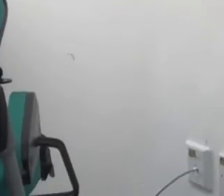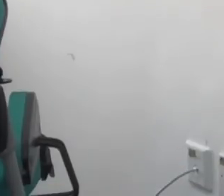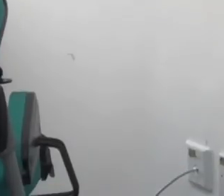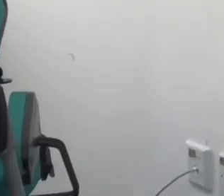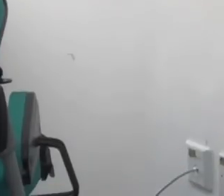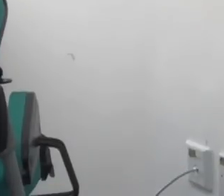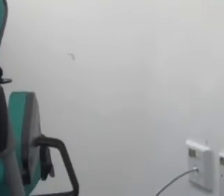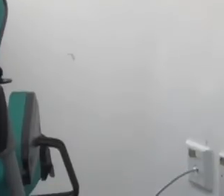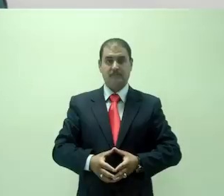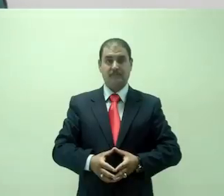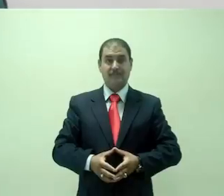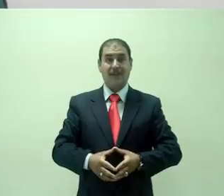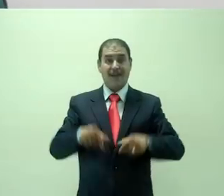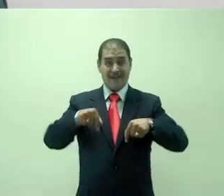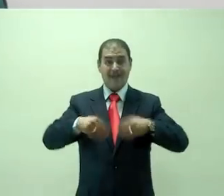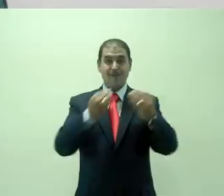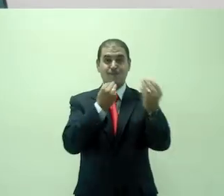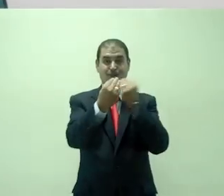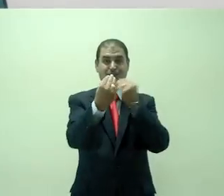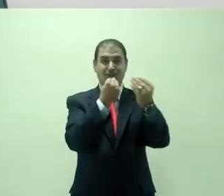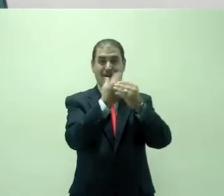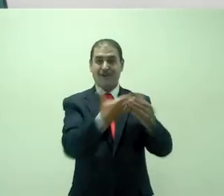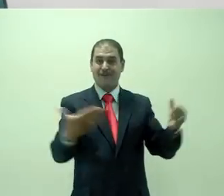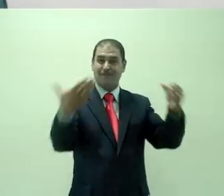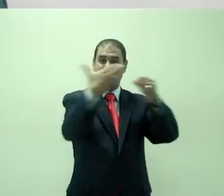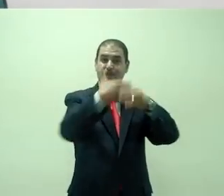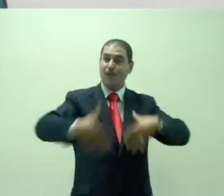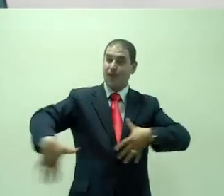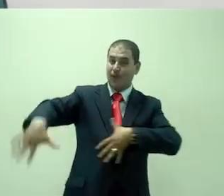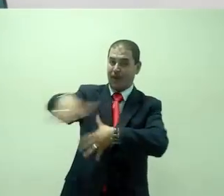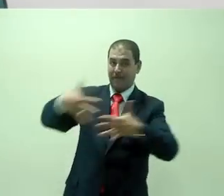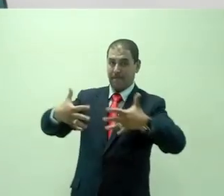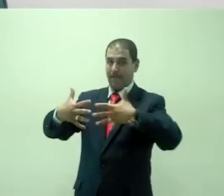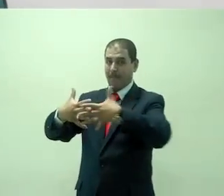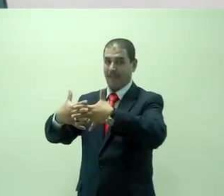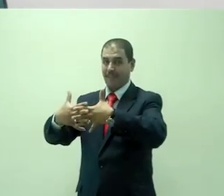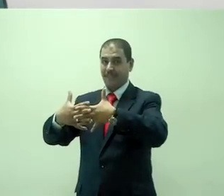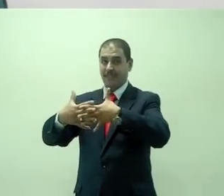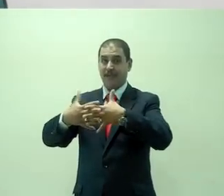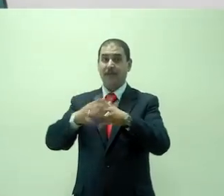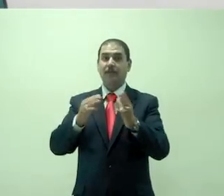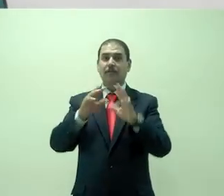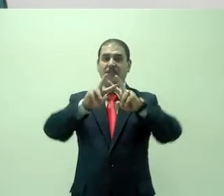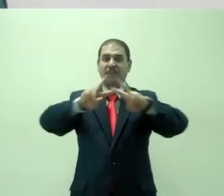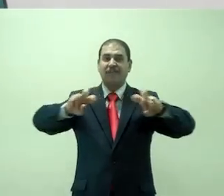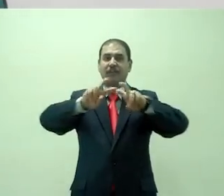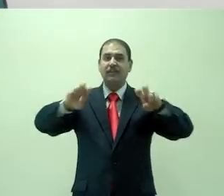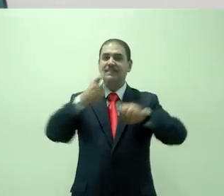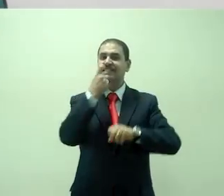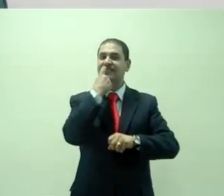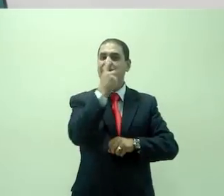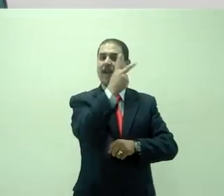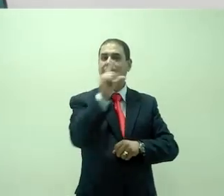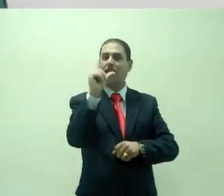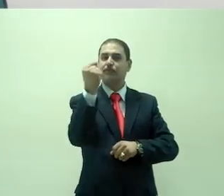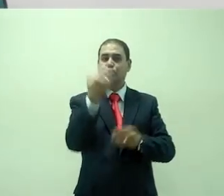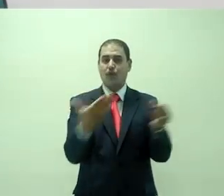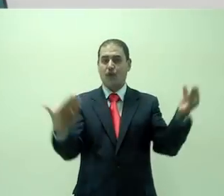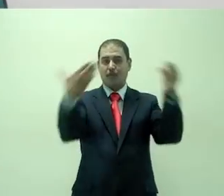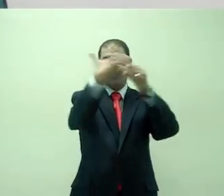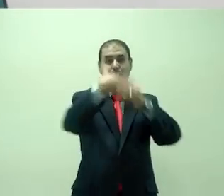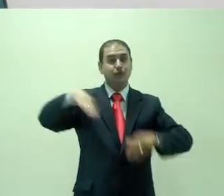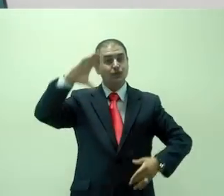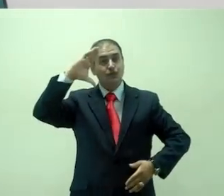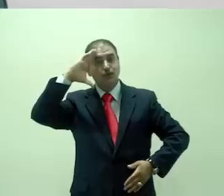these consultations, and we're looking forward to the Jordanian report, and hopefully everything will go